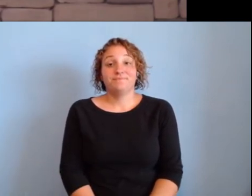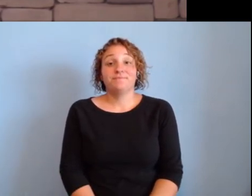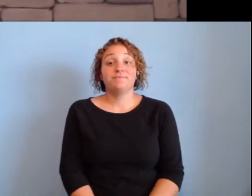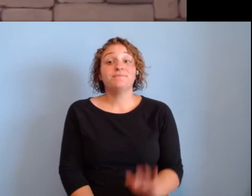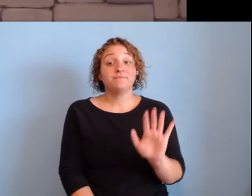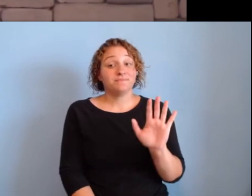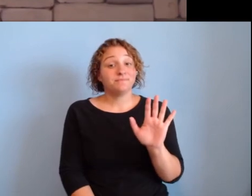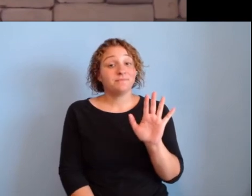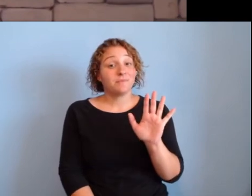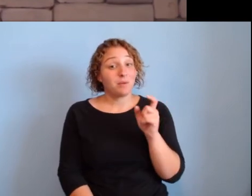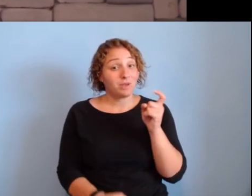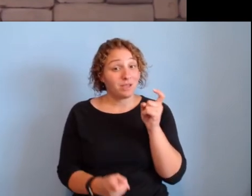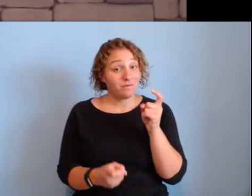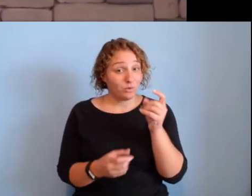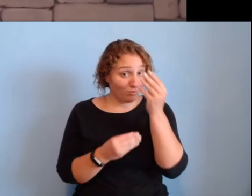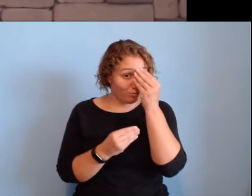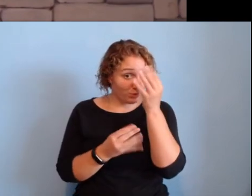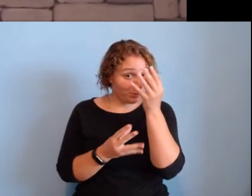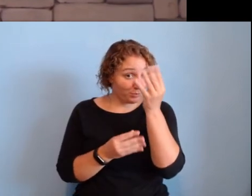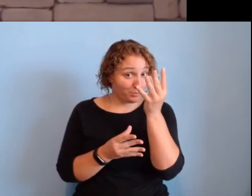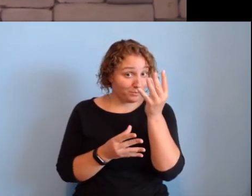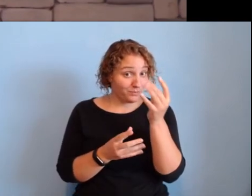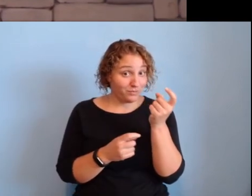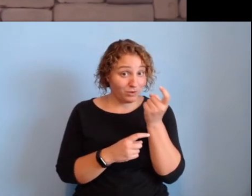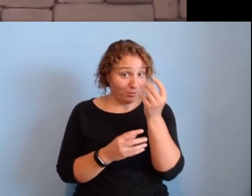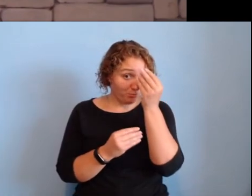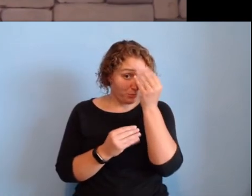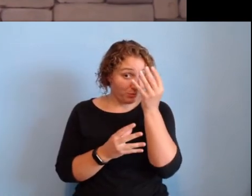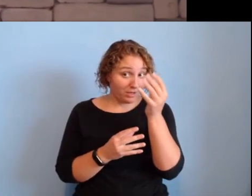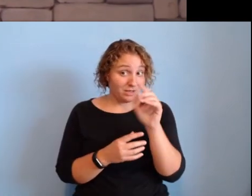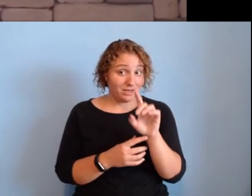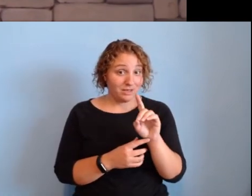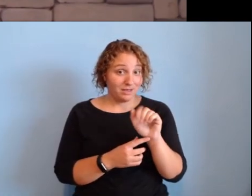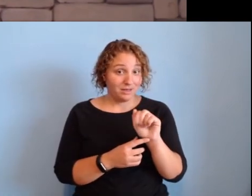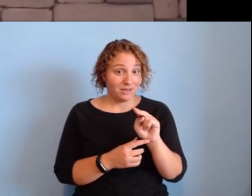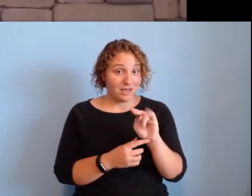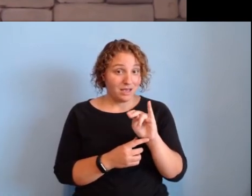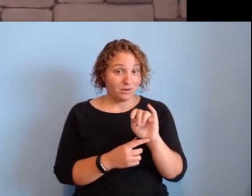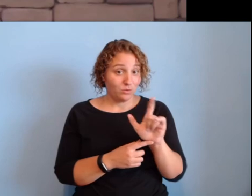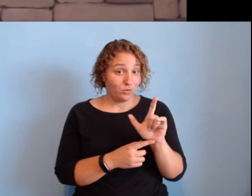I'm going to give you a hint. Just a hint. Daniel 2. Hint. Taste.